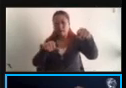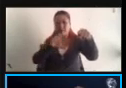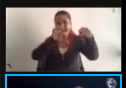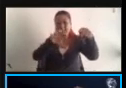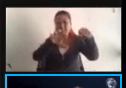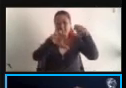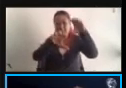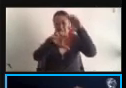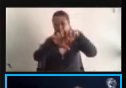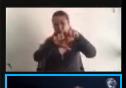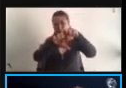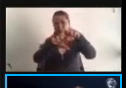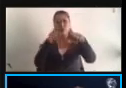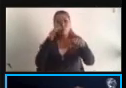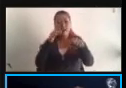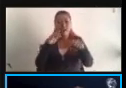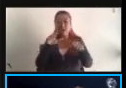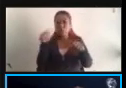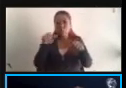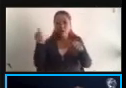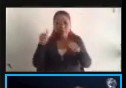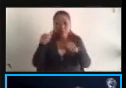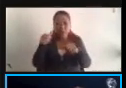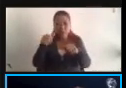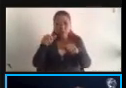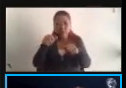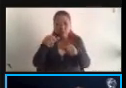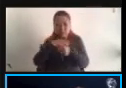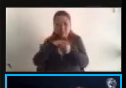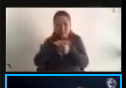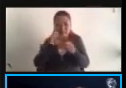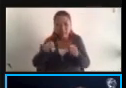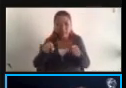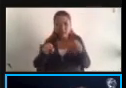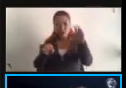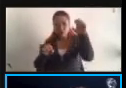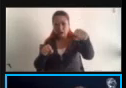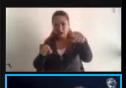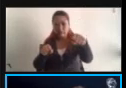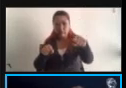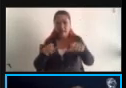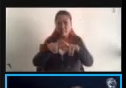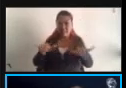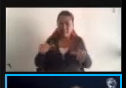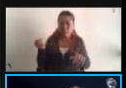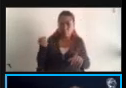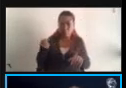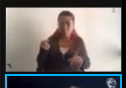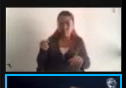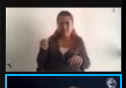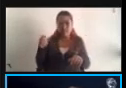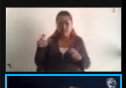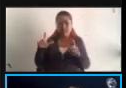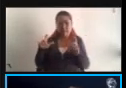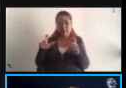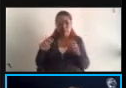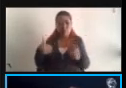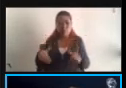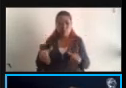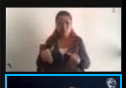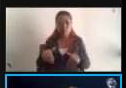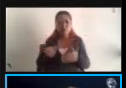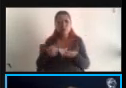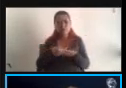onto, such as the very delicate camera. And over time, the flex hose actually